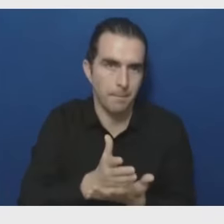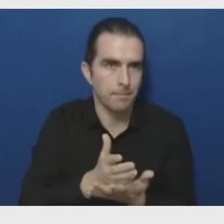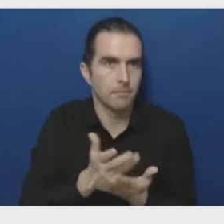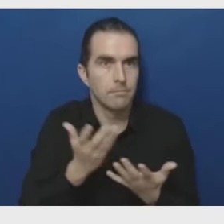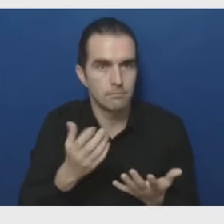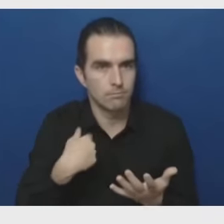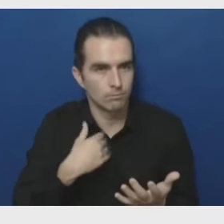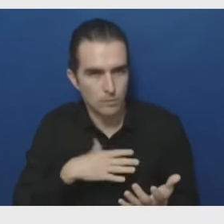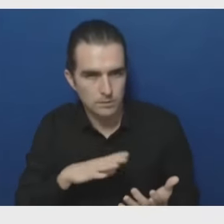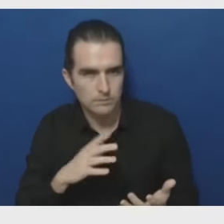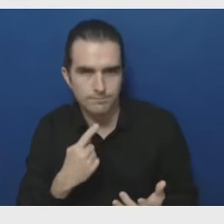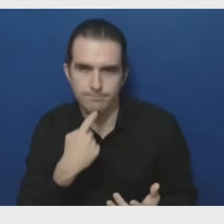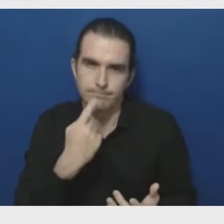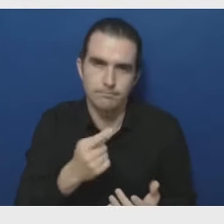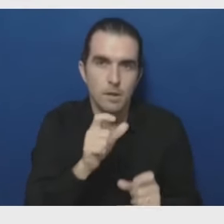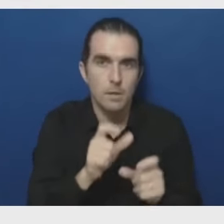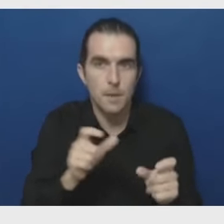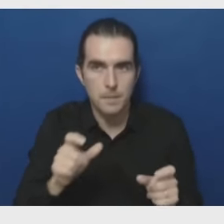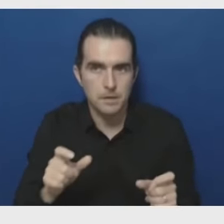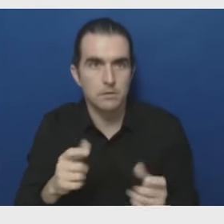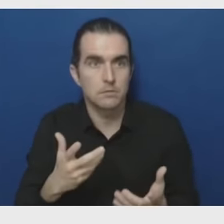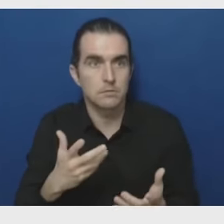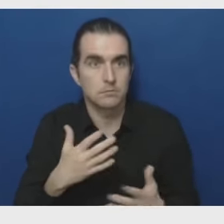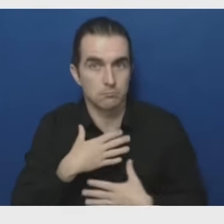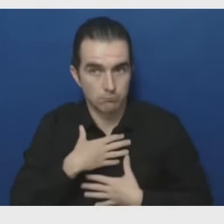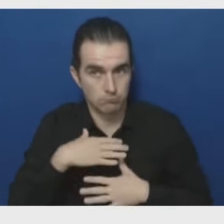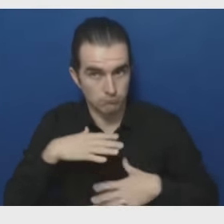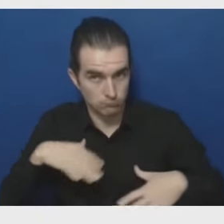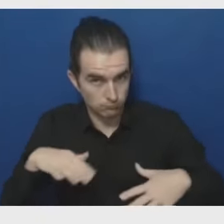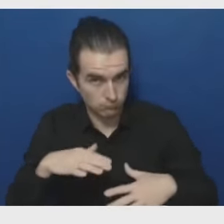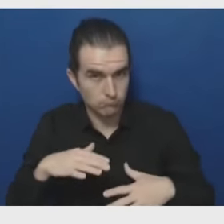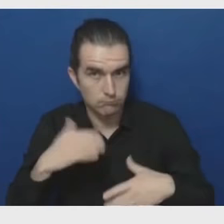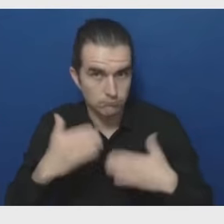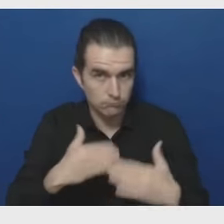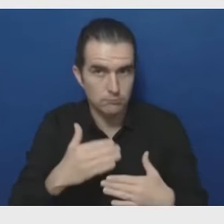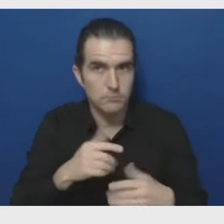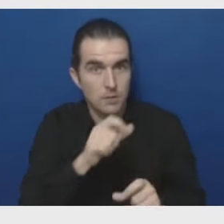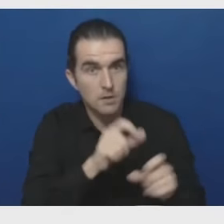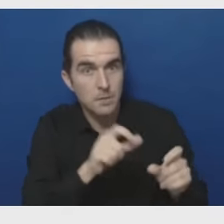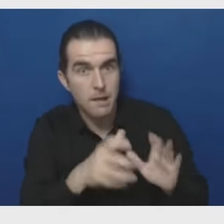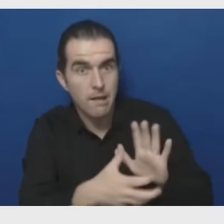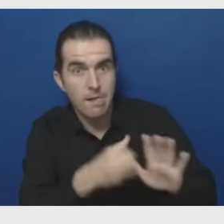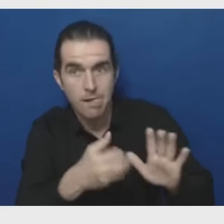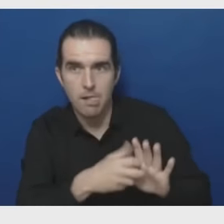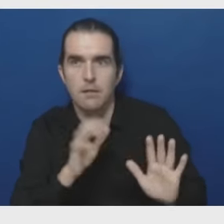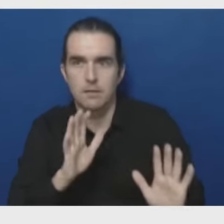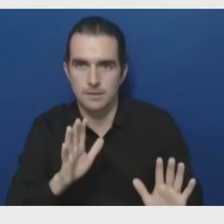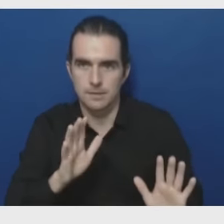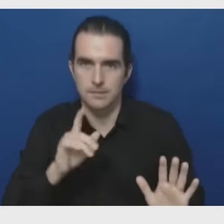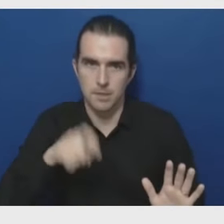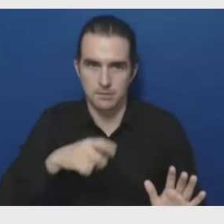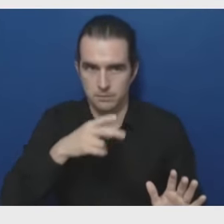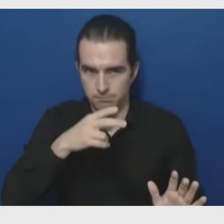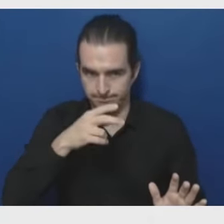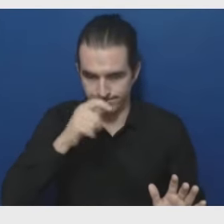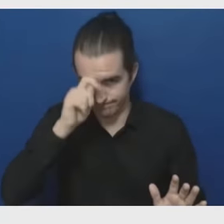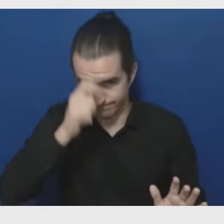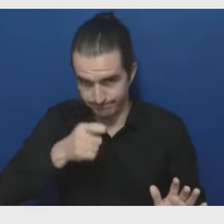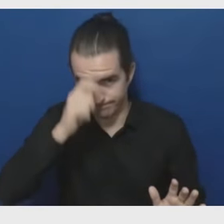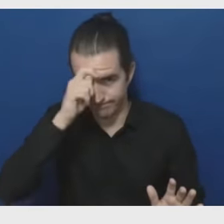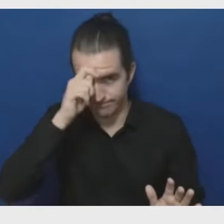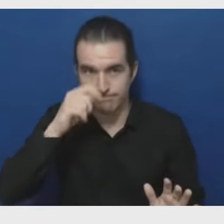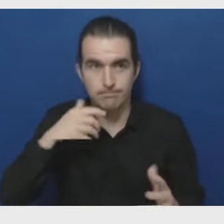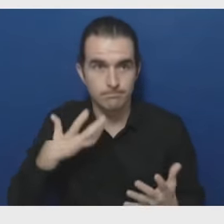know, again, targeting our media needs to be, we need to find a way to collaborate with media that does the follow-on,